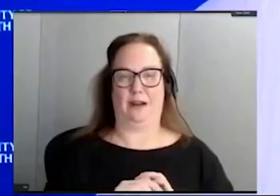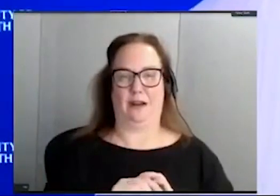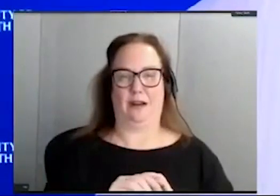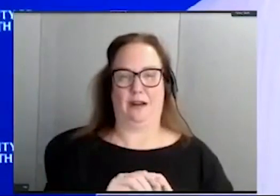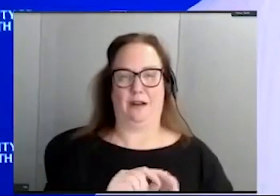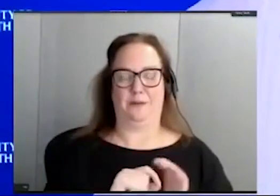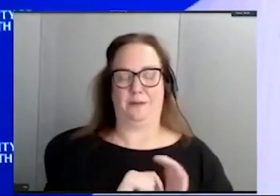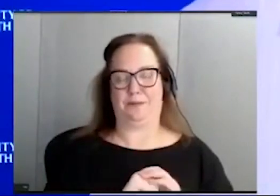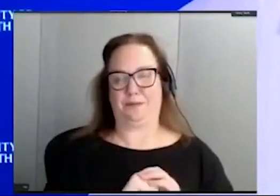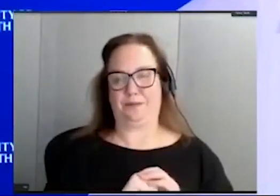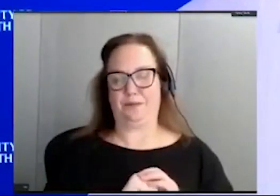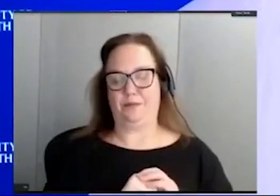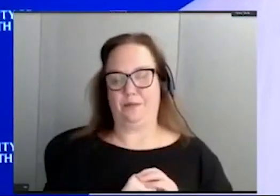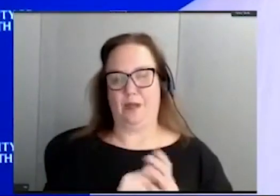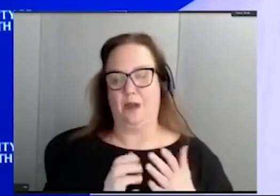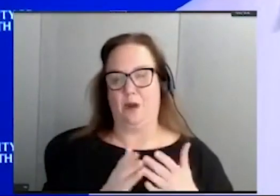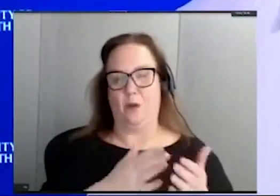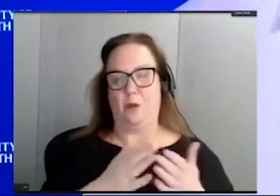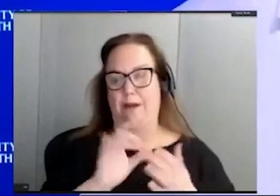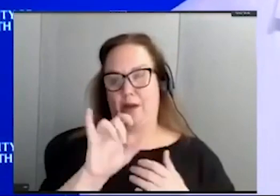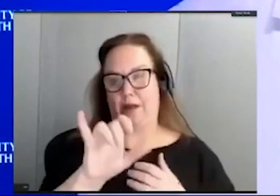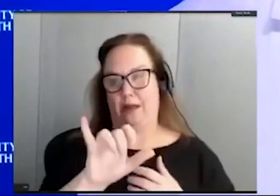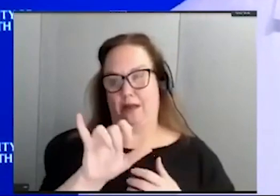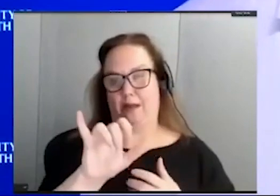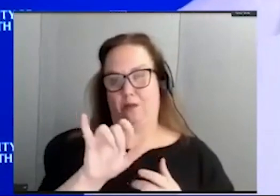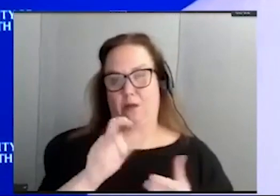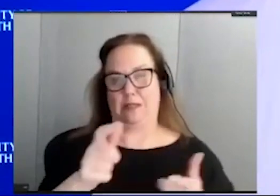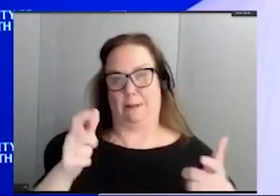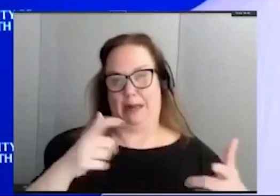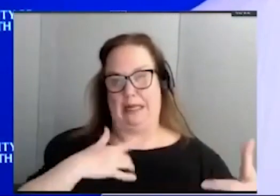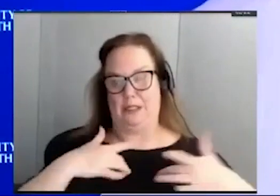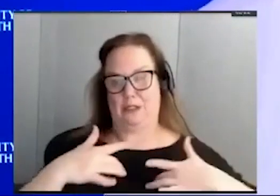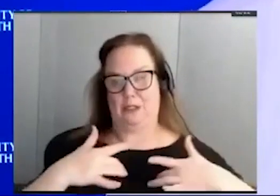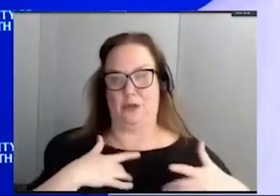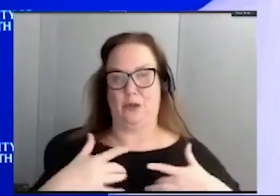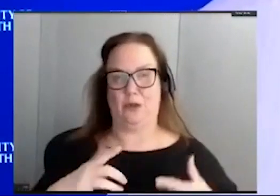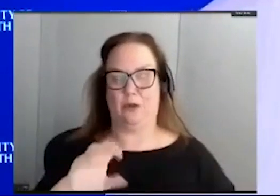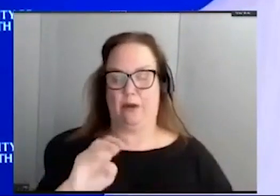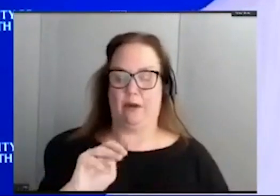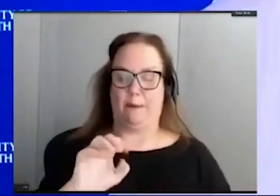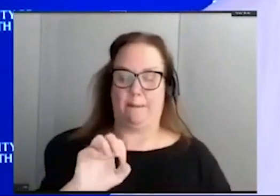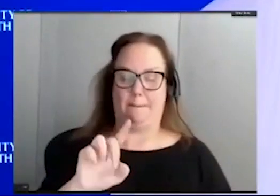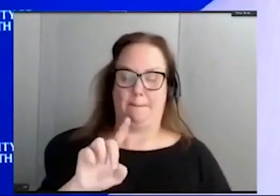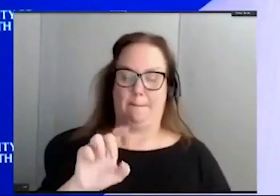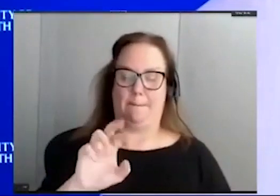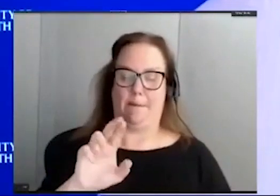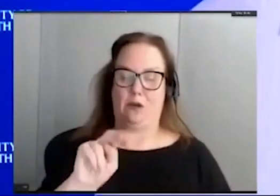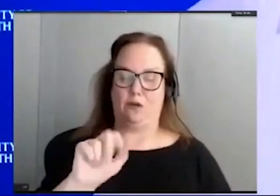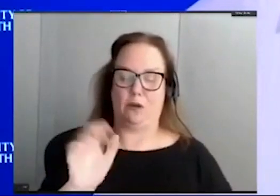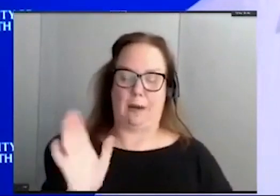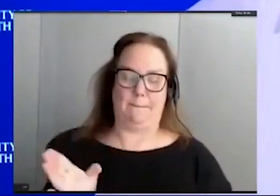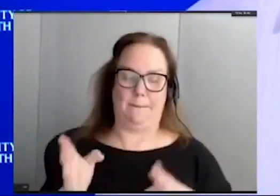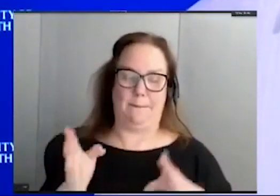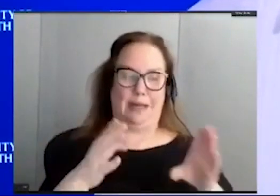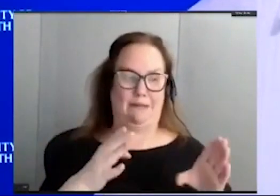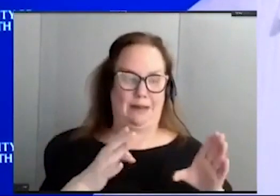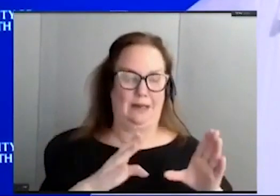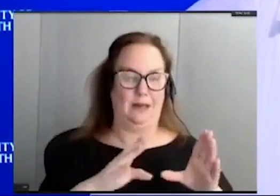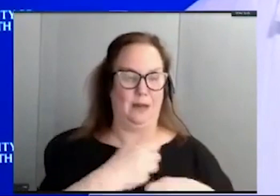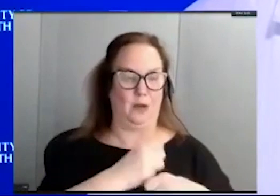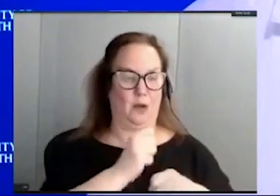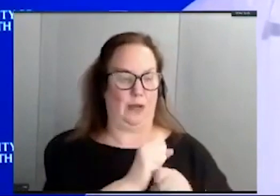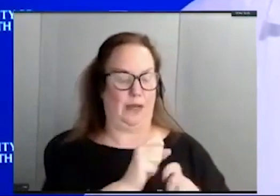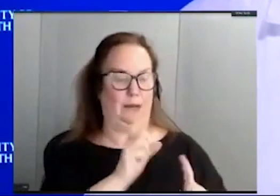B.1.351, whatever. That was a big concern, and so you had Moderna pivoting to create a spike with